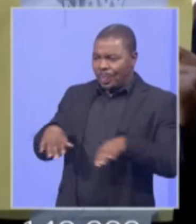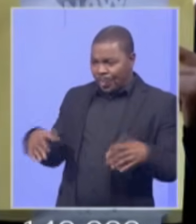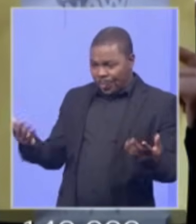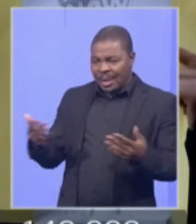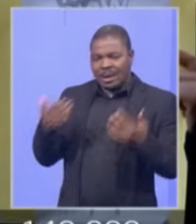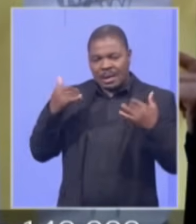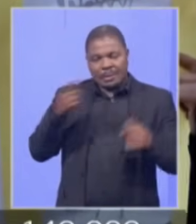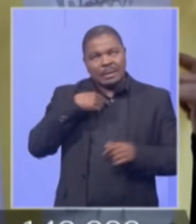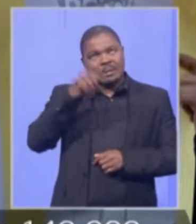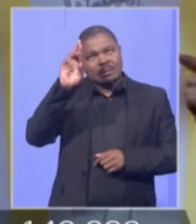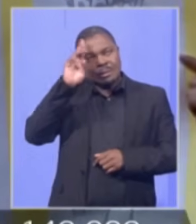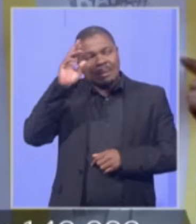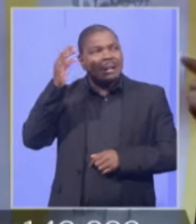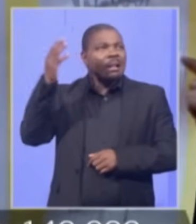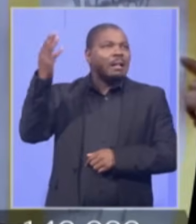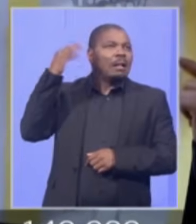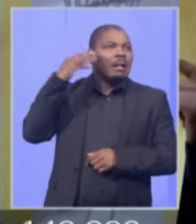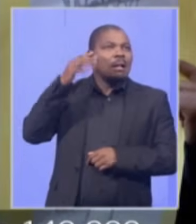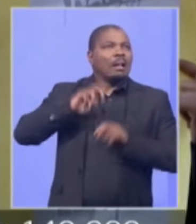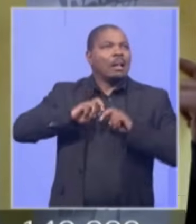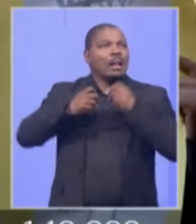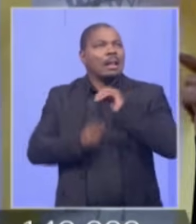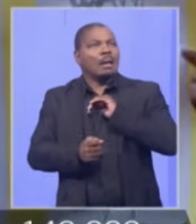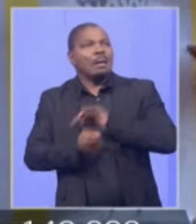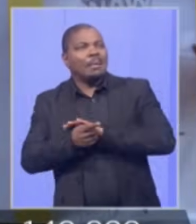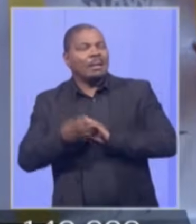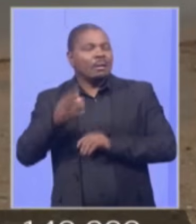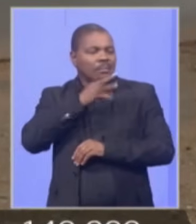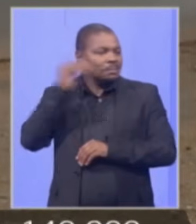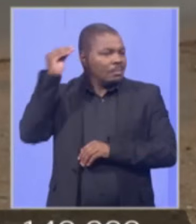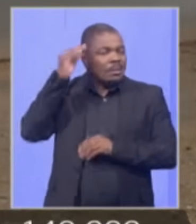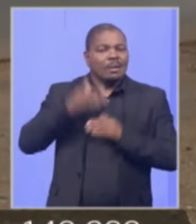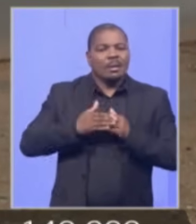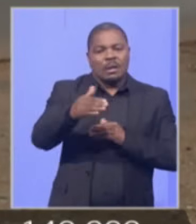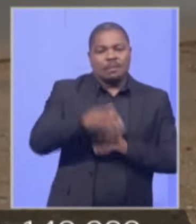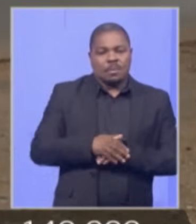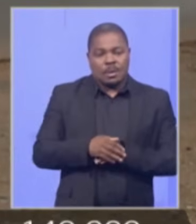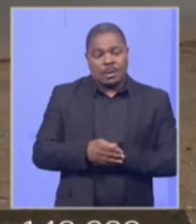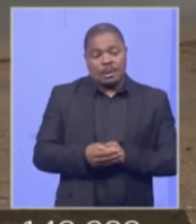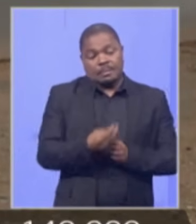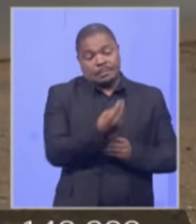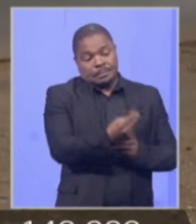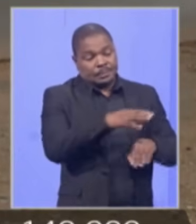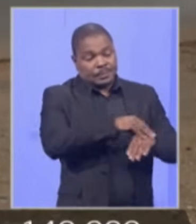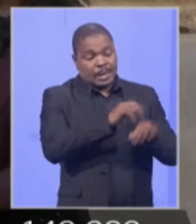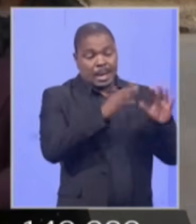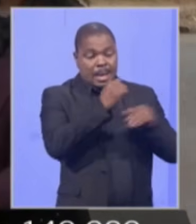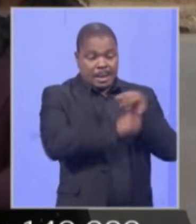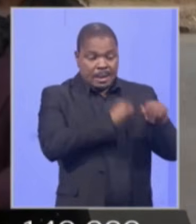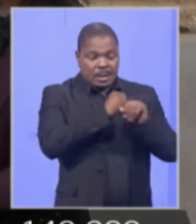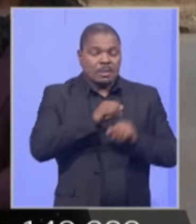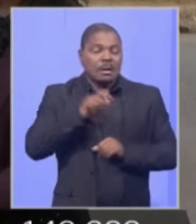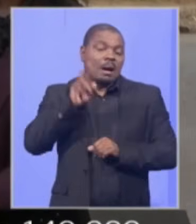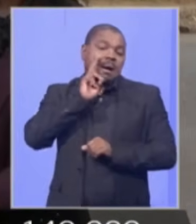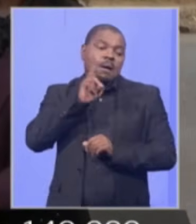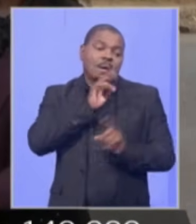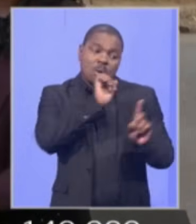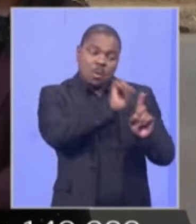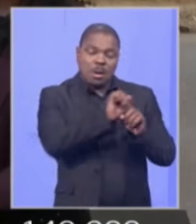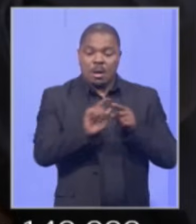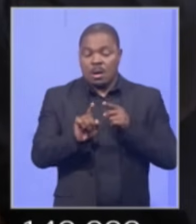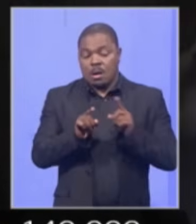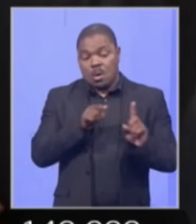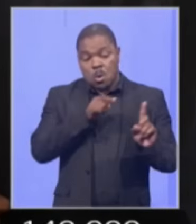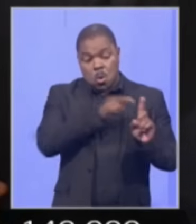ba gopole ditiragalo tse di botlhoko tseo ba fetileng mo go tsone. Malome wa ngwana wa dingwaga di le 9 yo a beteletsweng ka